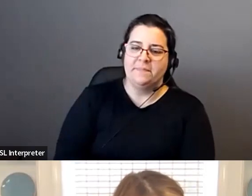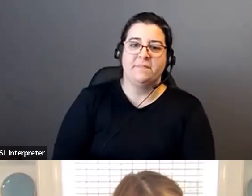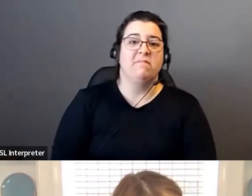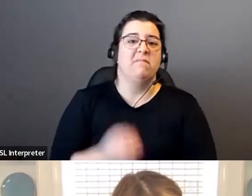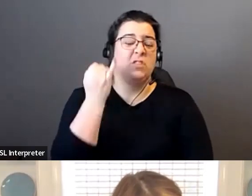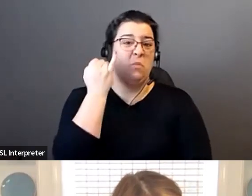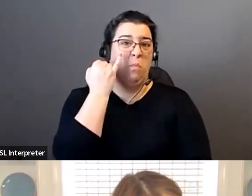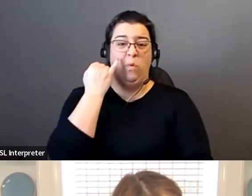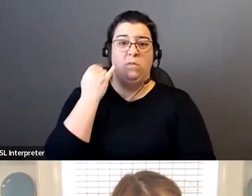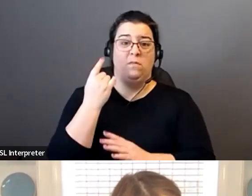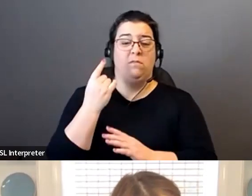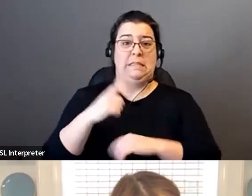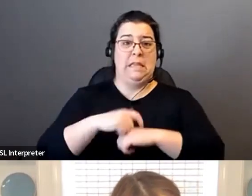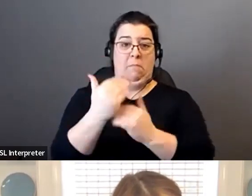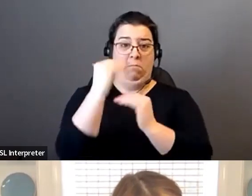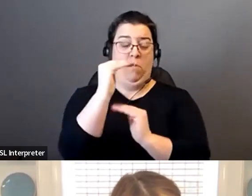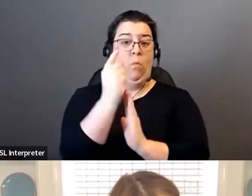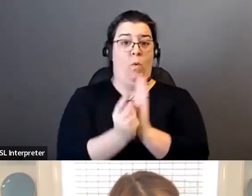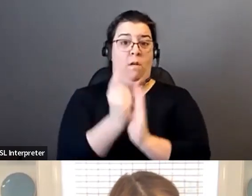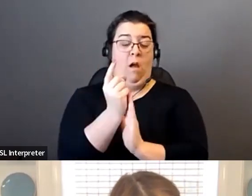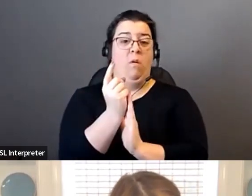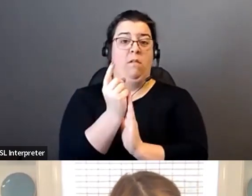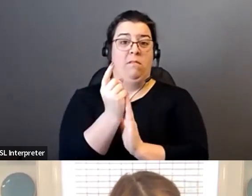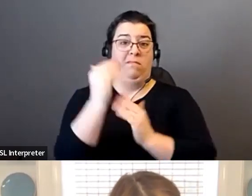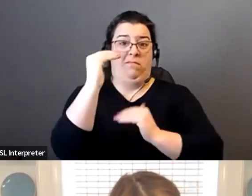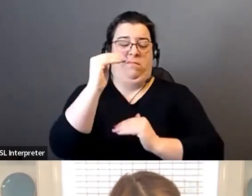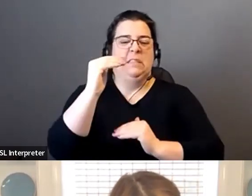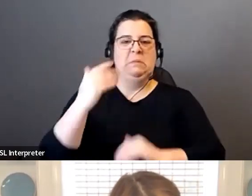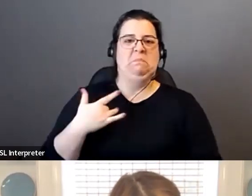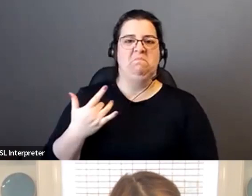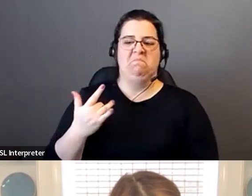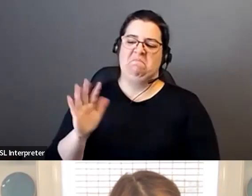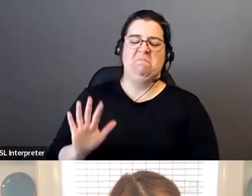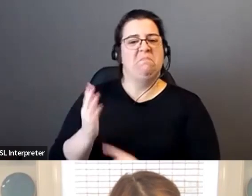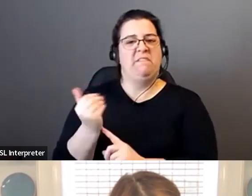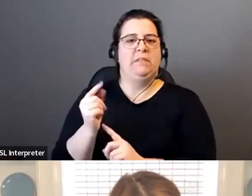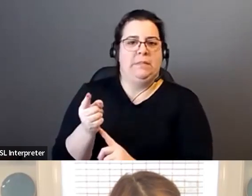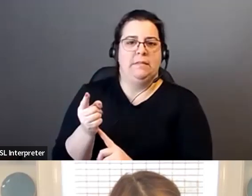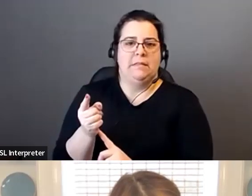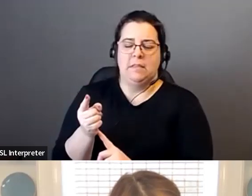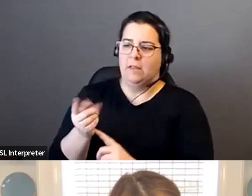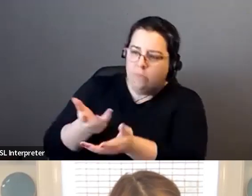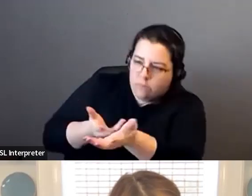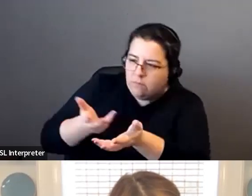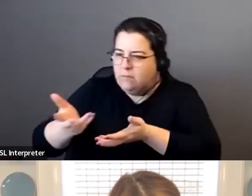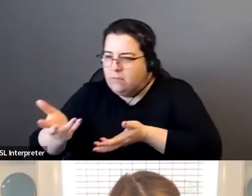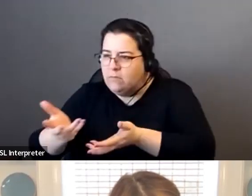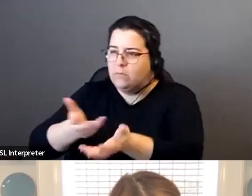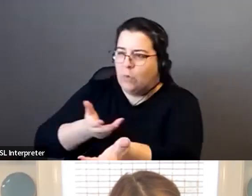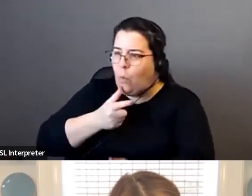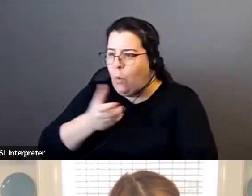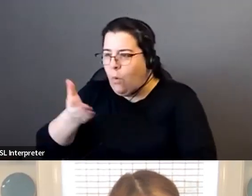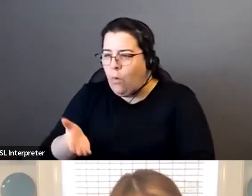minutes is just getting the person's background. And there'll be maybe questions from that. And that gets the person comfortable because